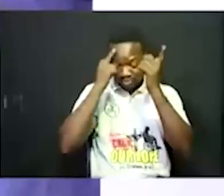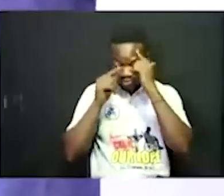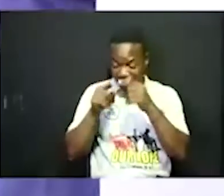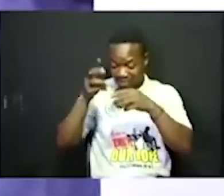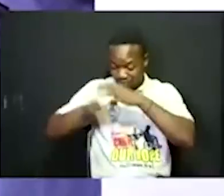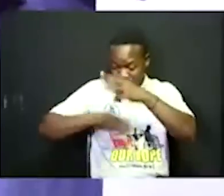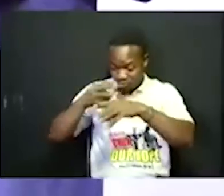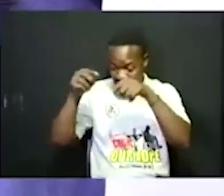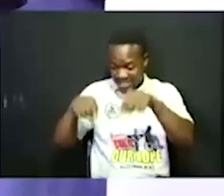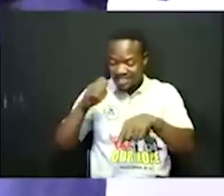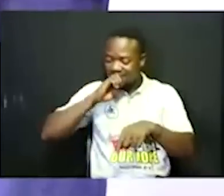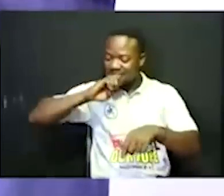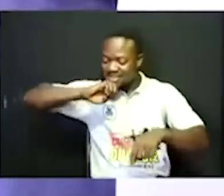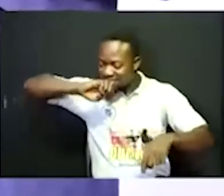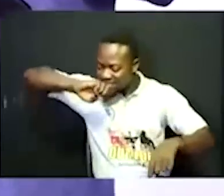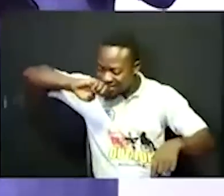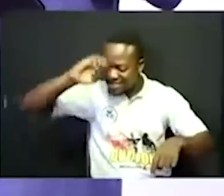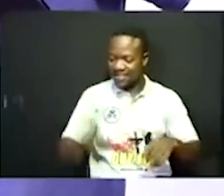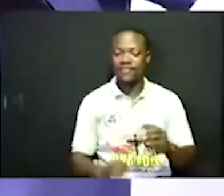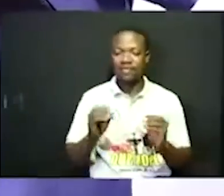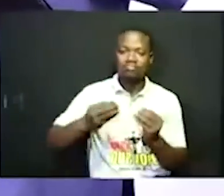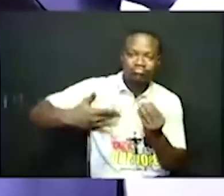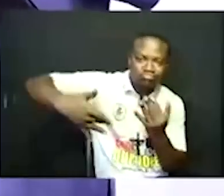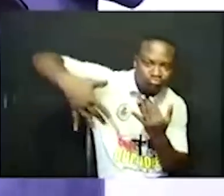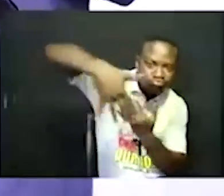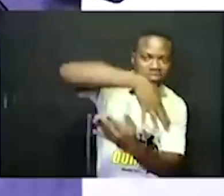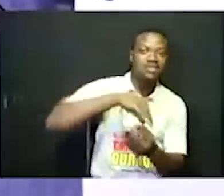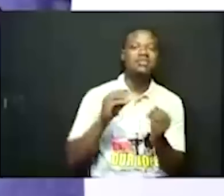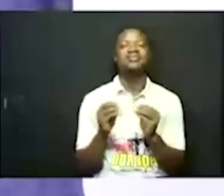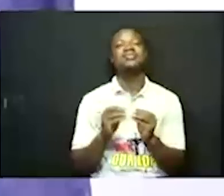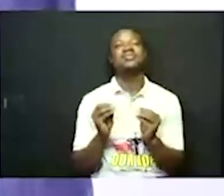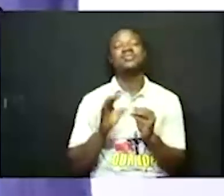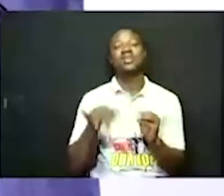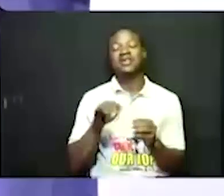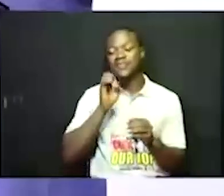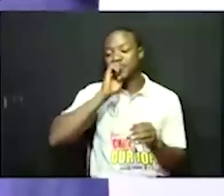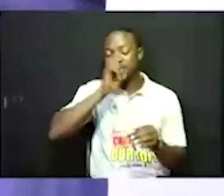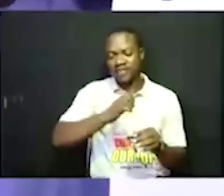world. And there are categories of evil.